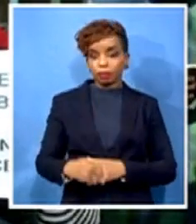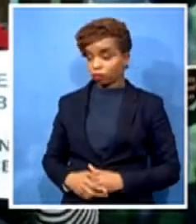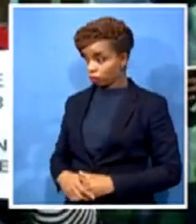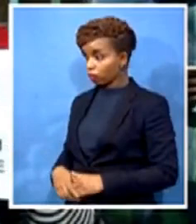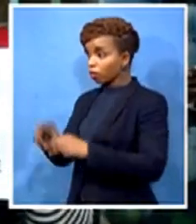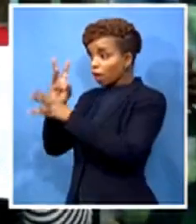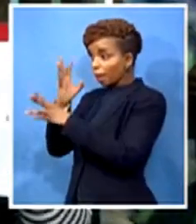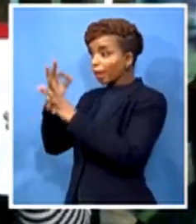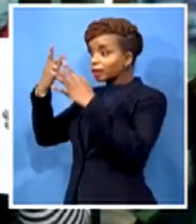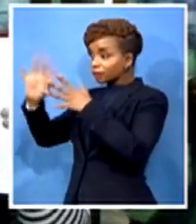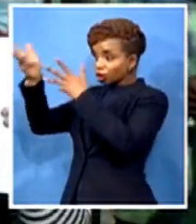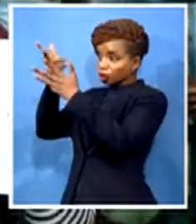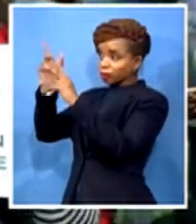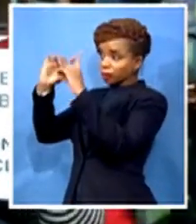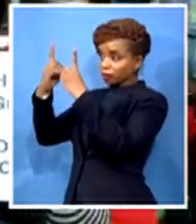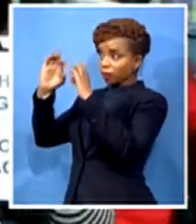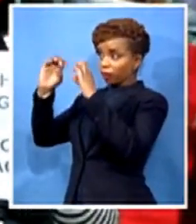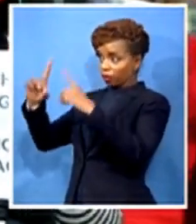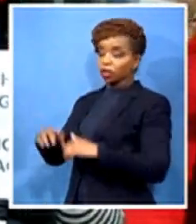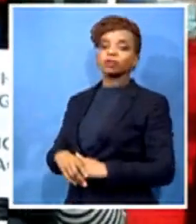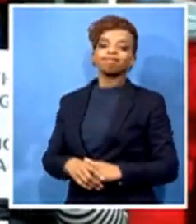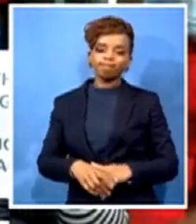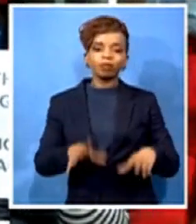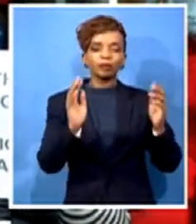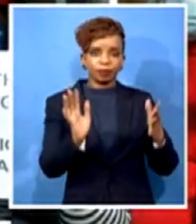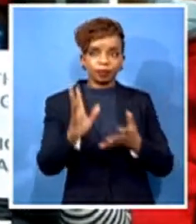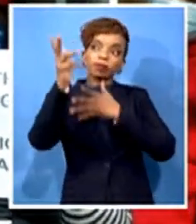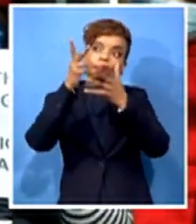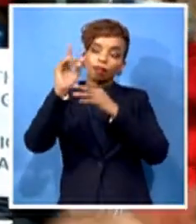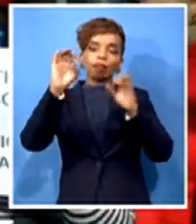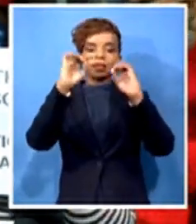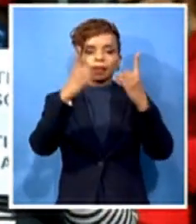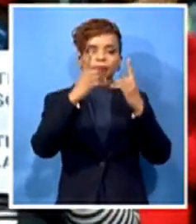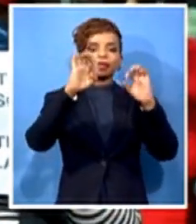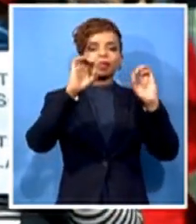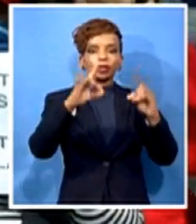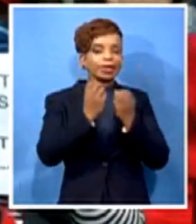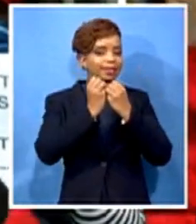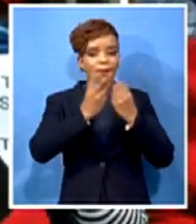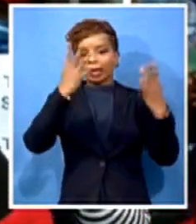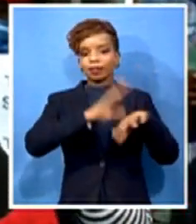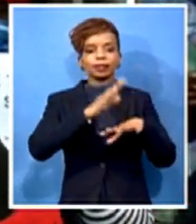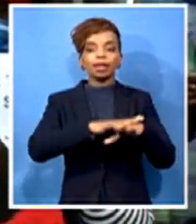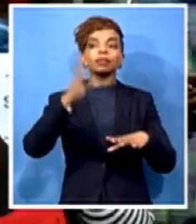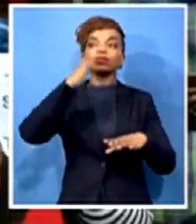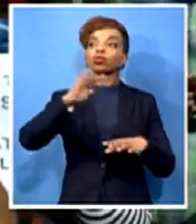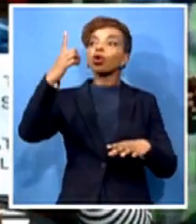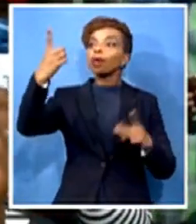have engaged the Department of Education and ample times. No one has come to listen to our grievances. And